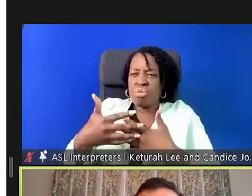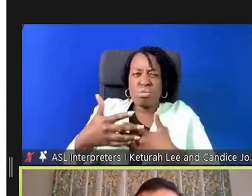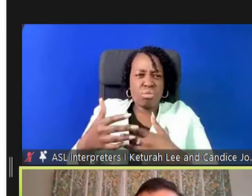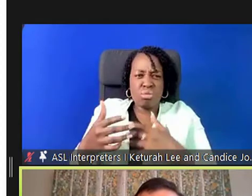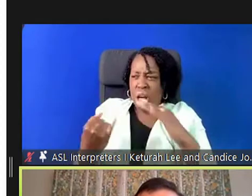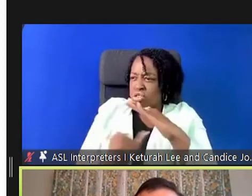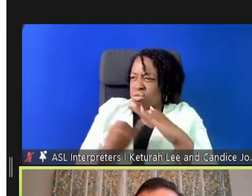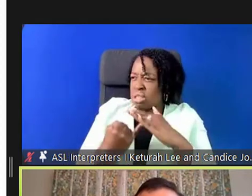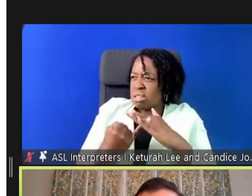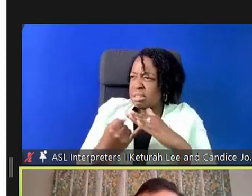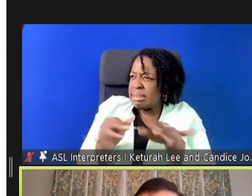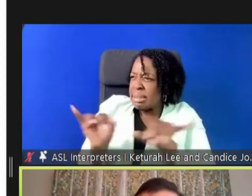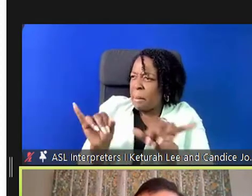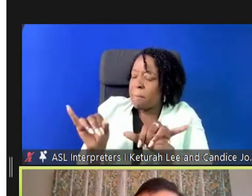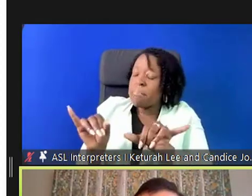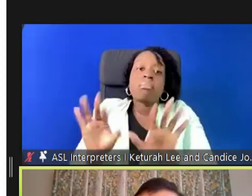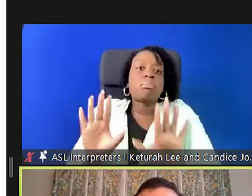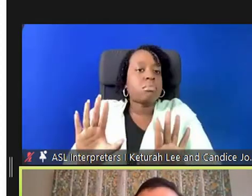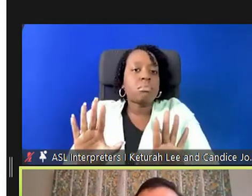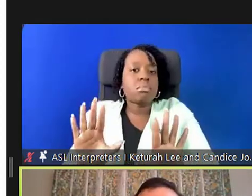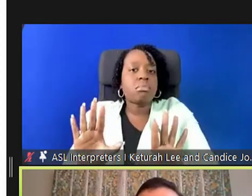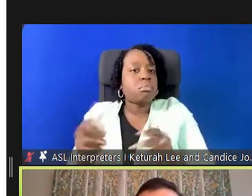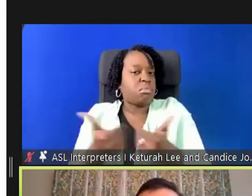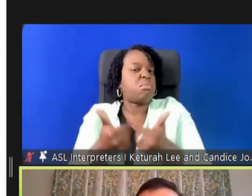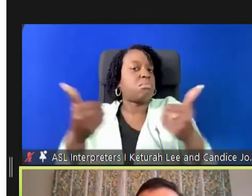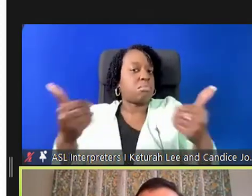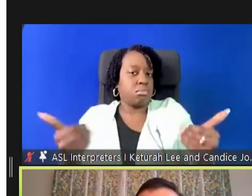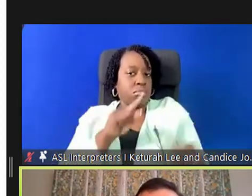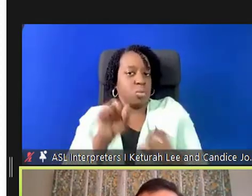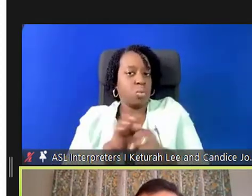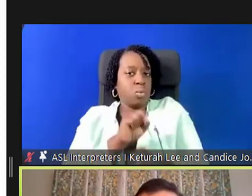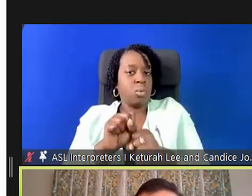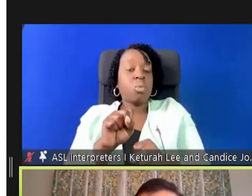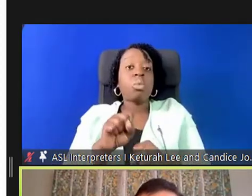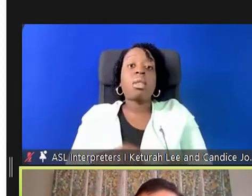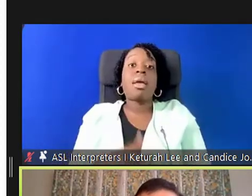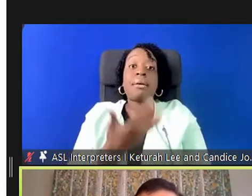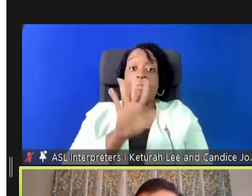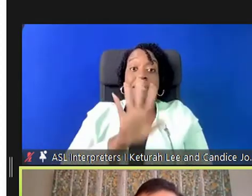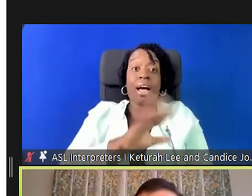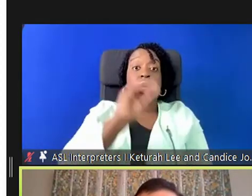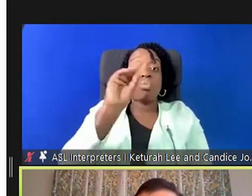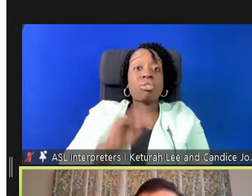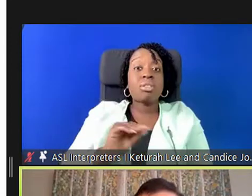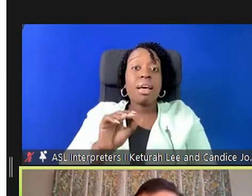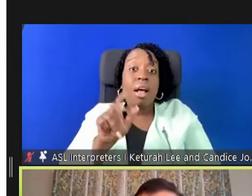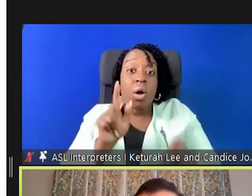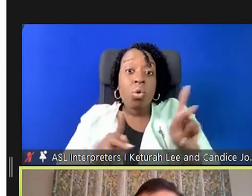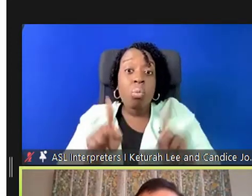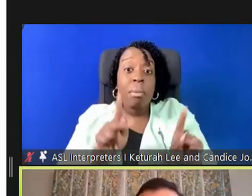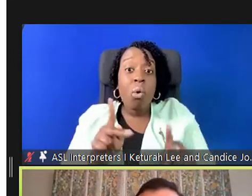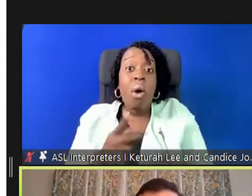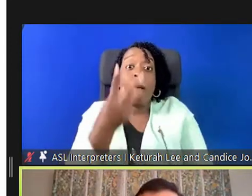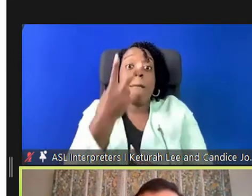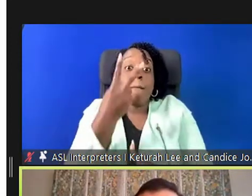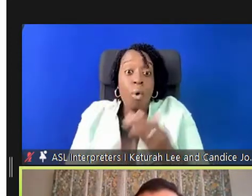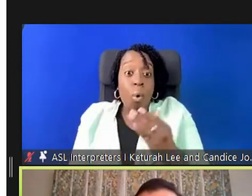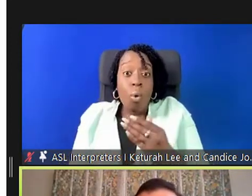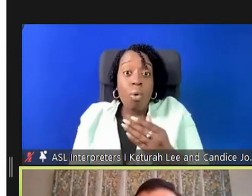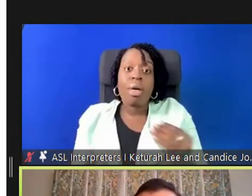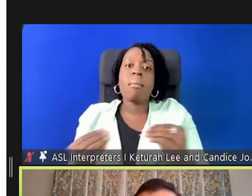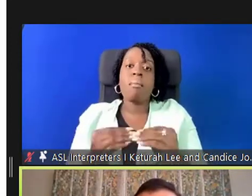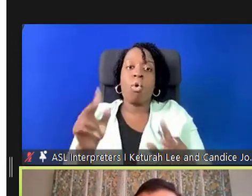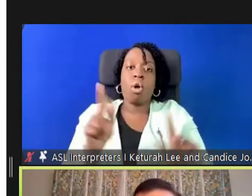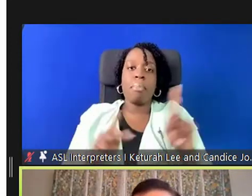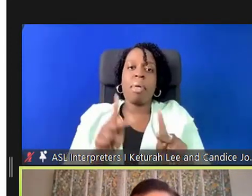as related but distinct. Only about 5% of people had both, and more people